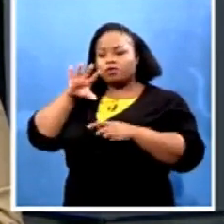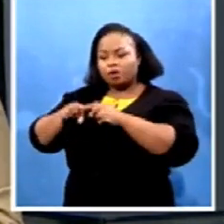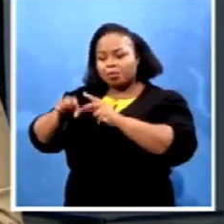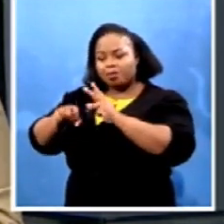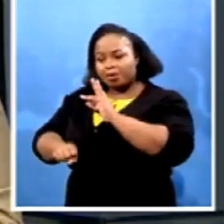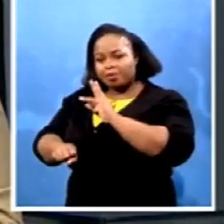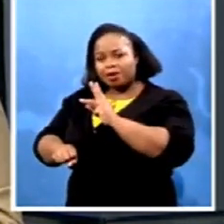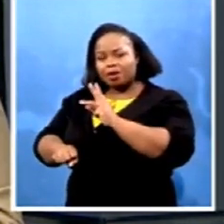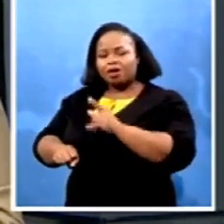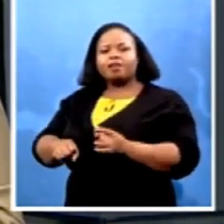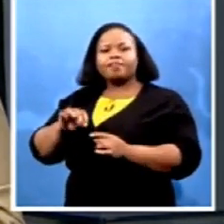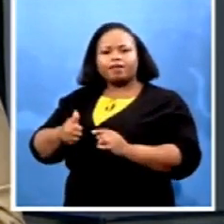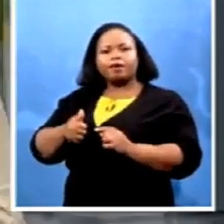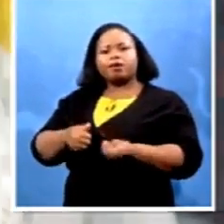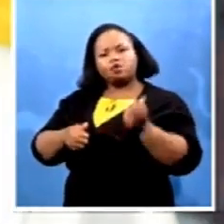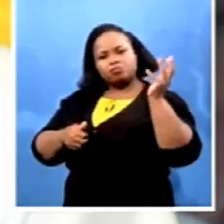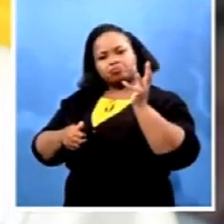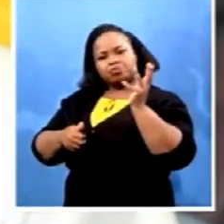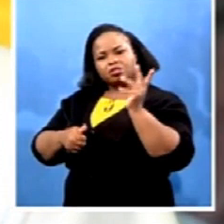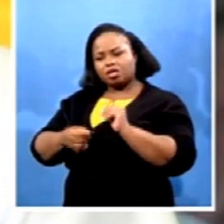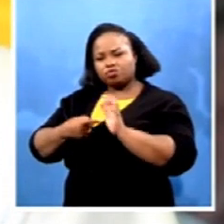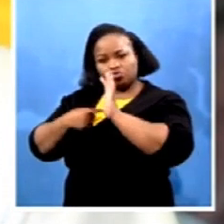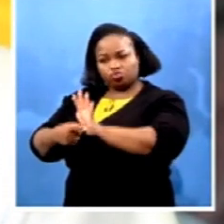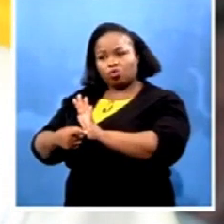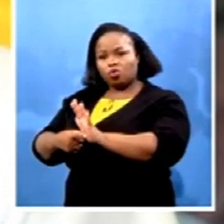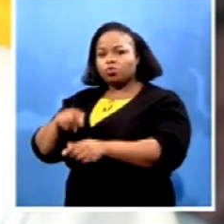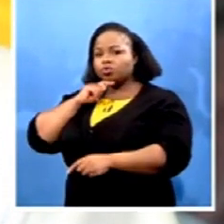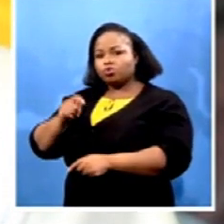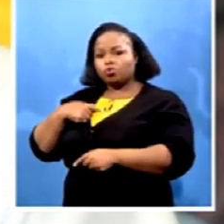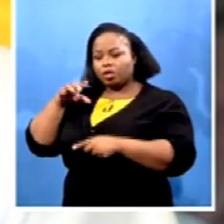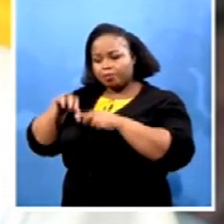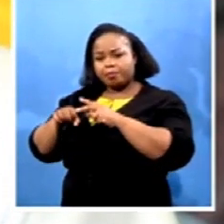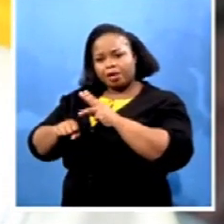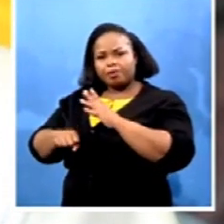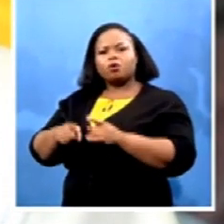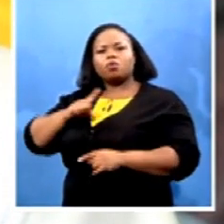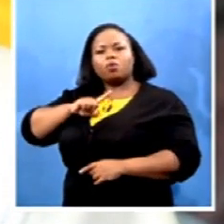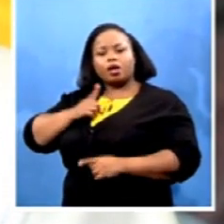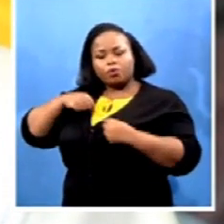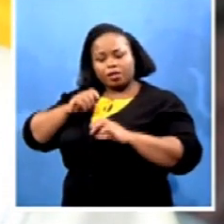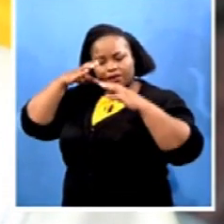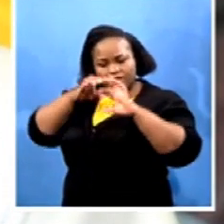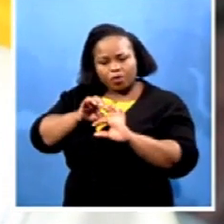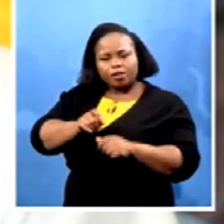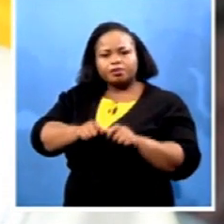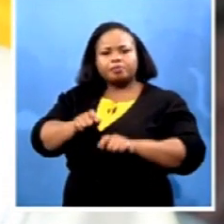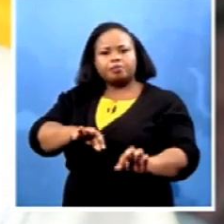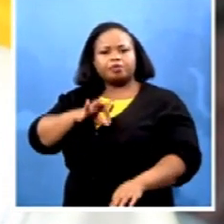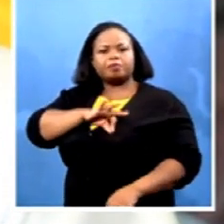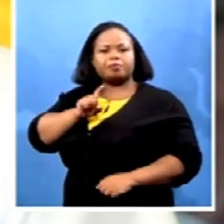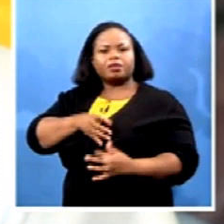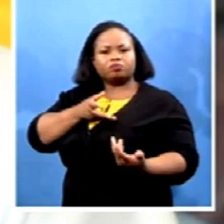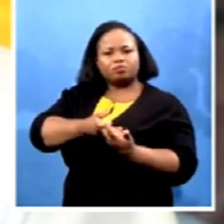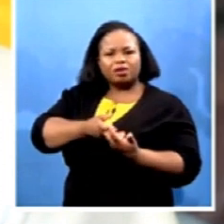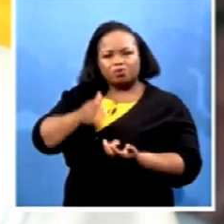that we're the front line in defense of our people. But we know the ANC is a categorization. We know the ANC will apply their mind. We might not